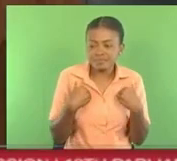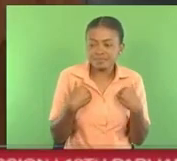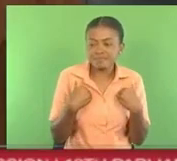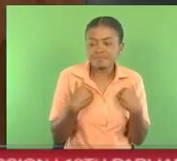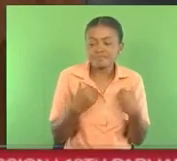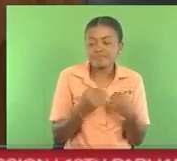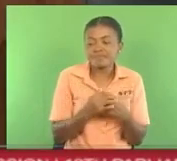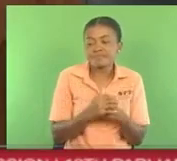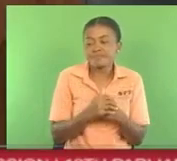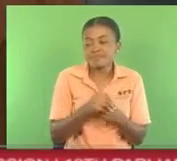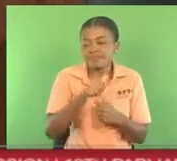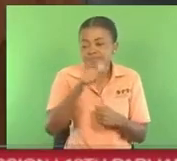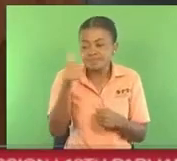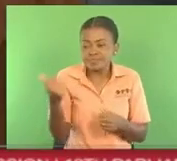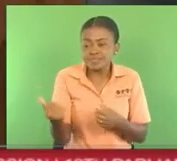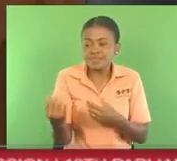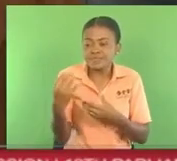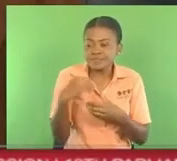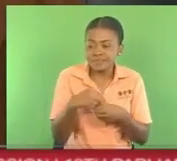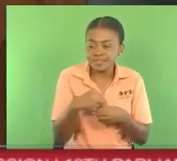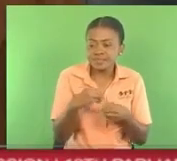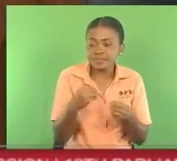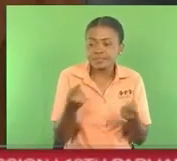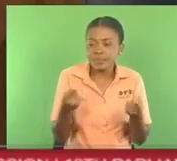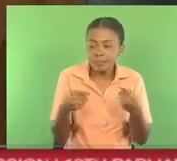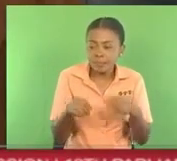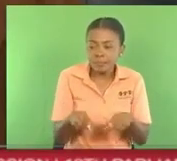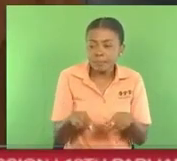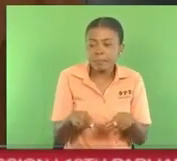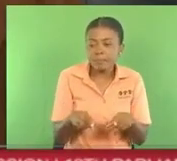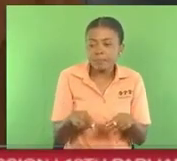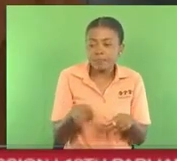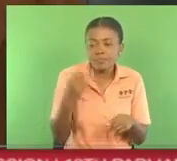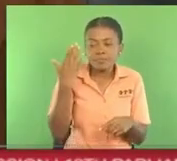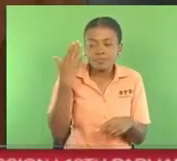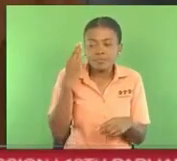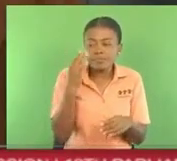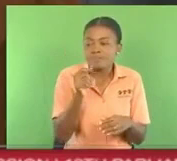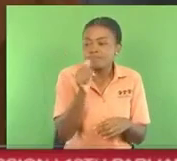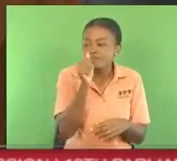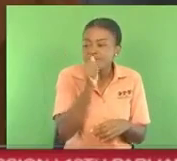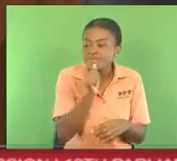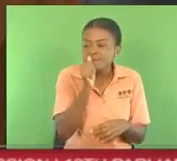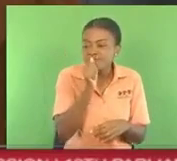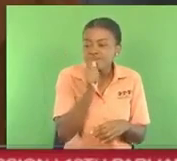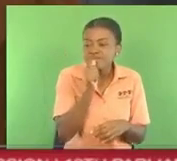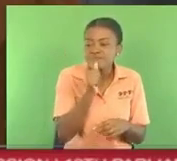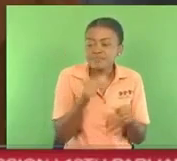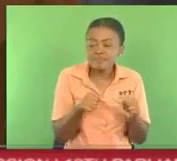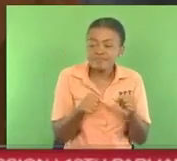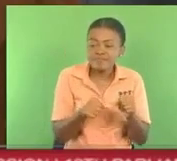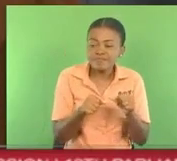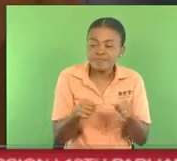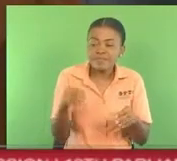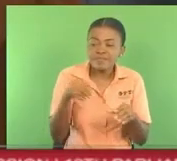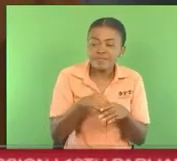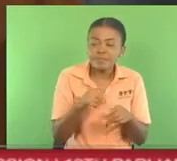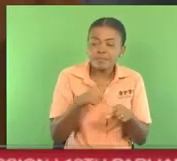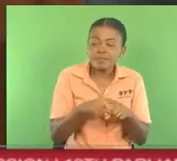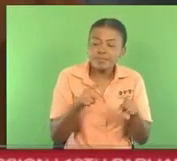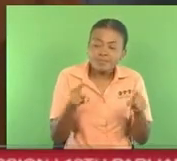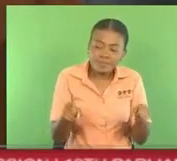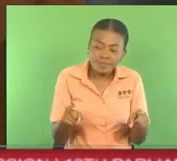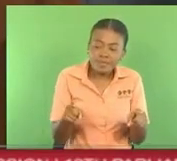other investments ongoing in the country that we would not be aware of. These are private sector ongoing investments. But again,